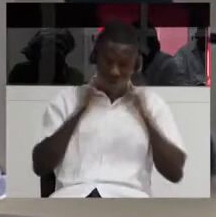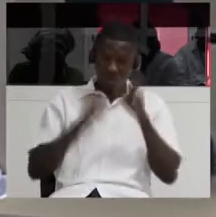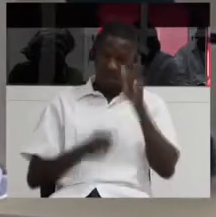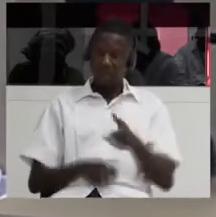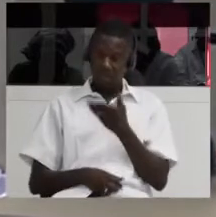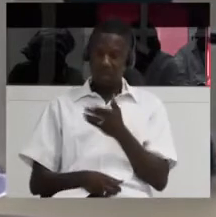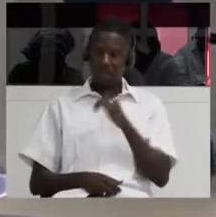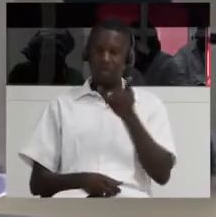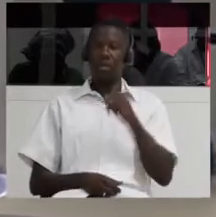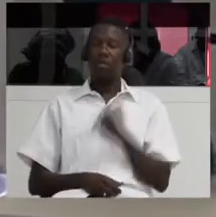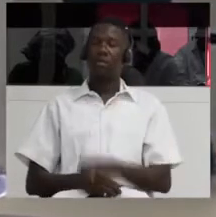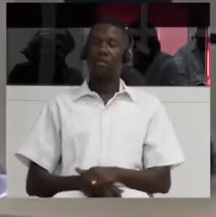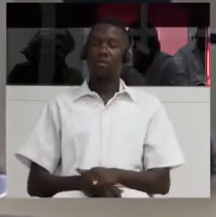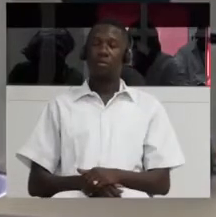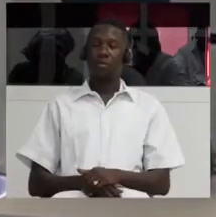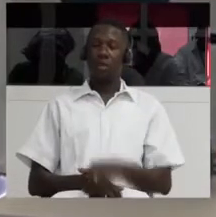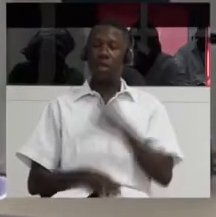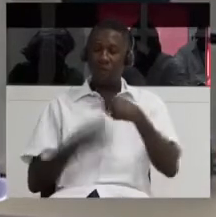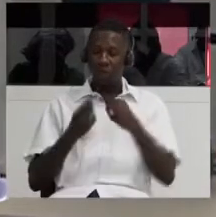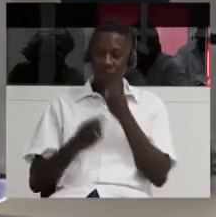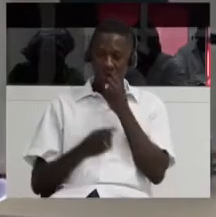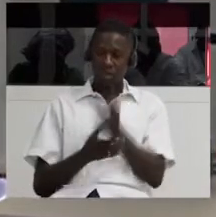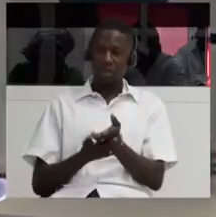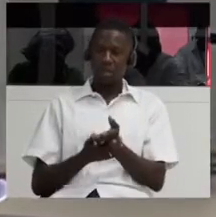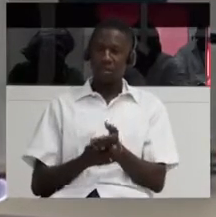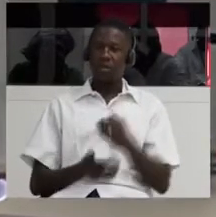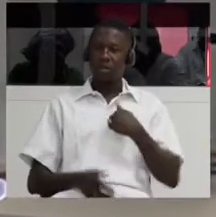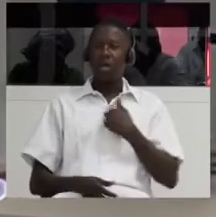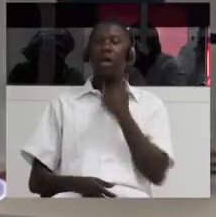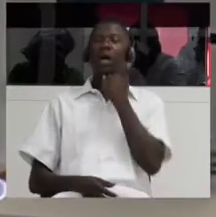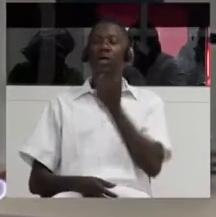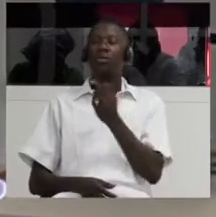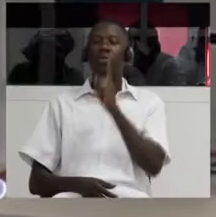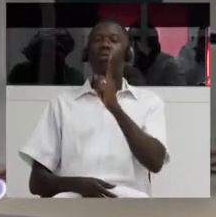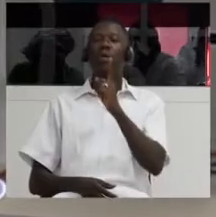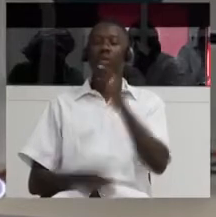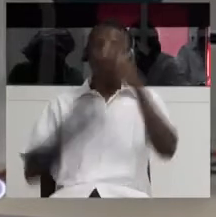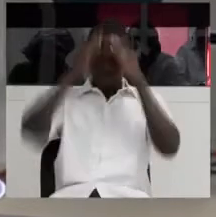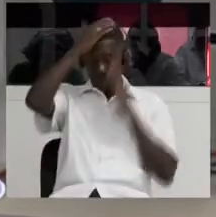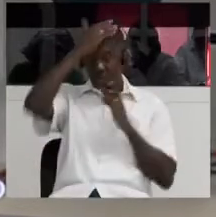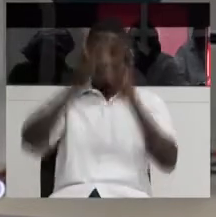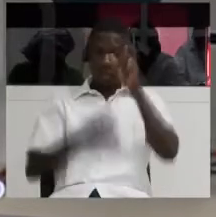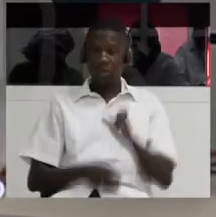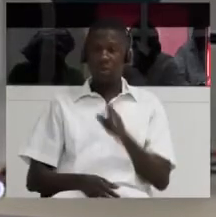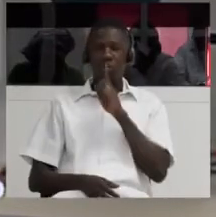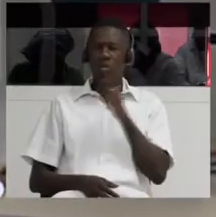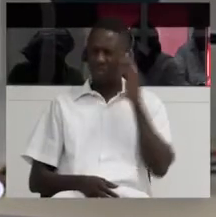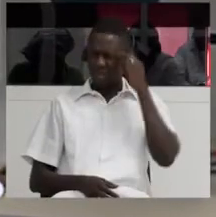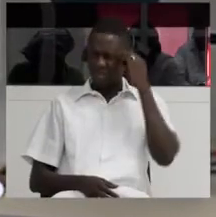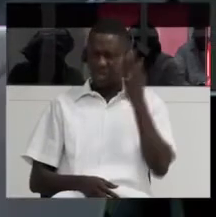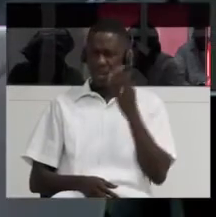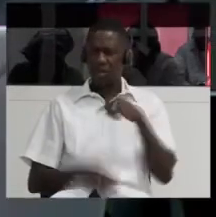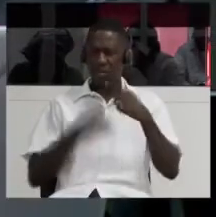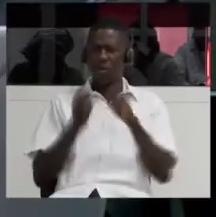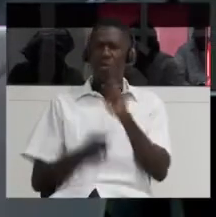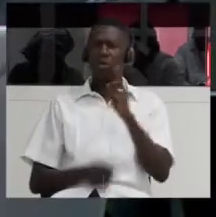Then it went on to say, "I asked the one soldier who I cannot recall about what was happening, and